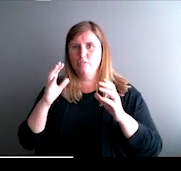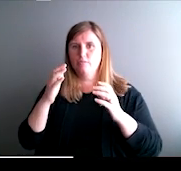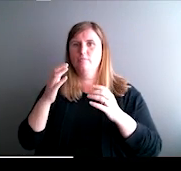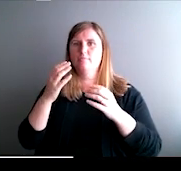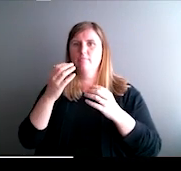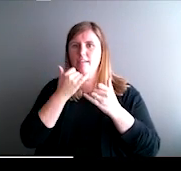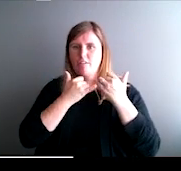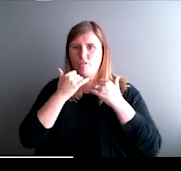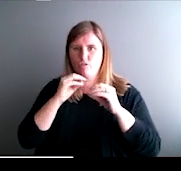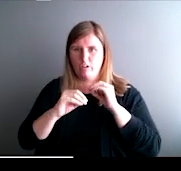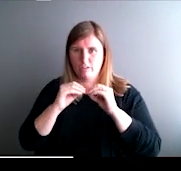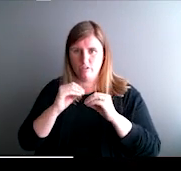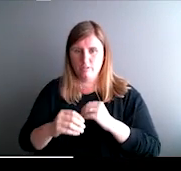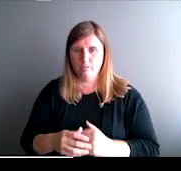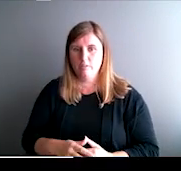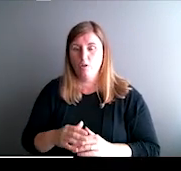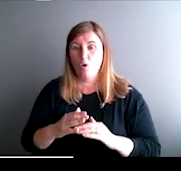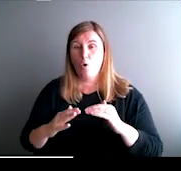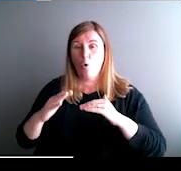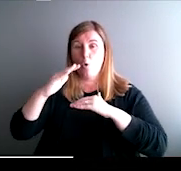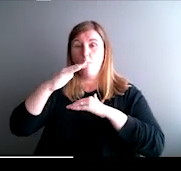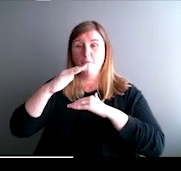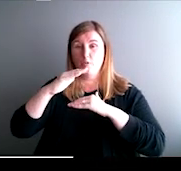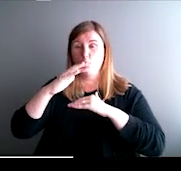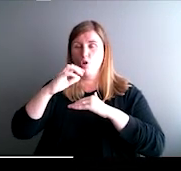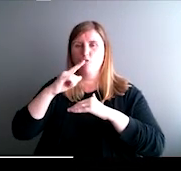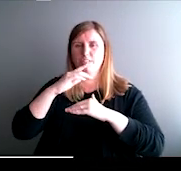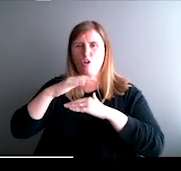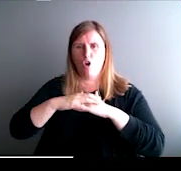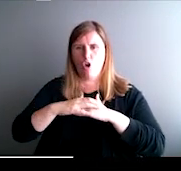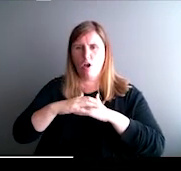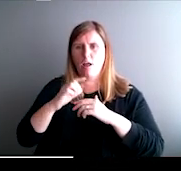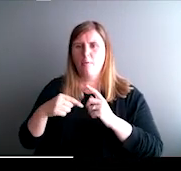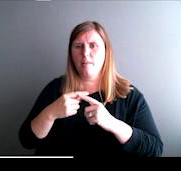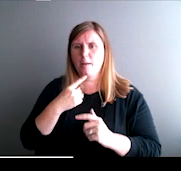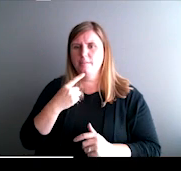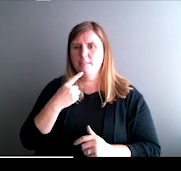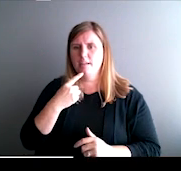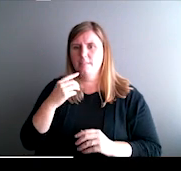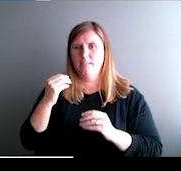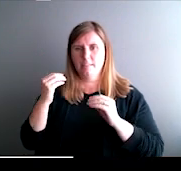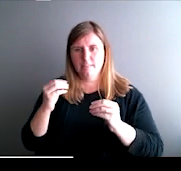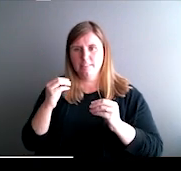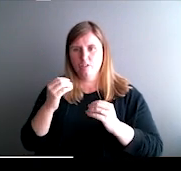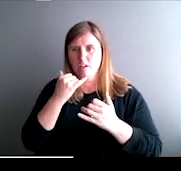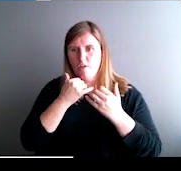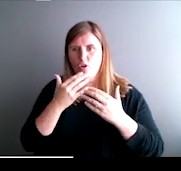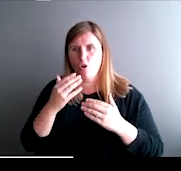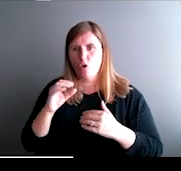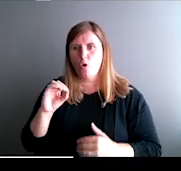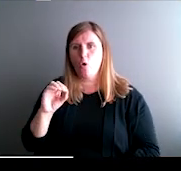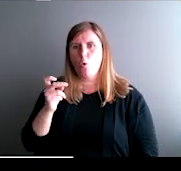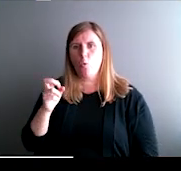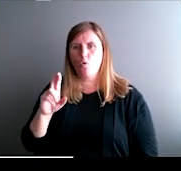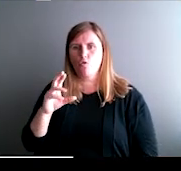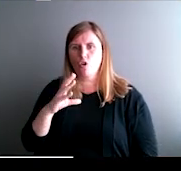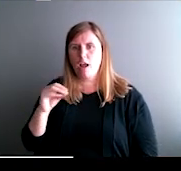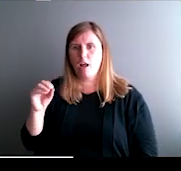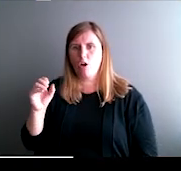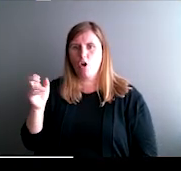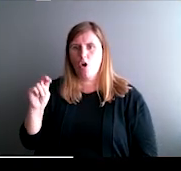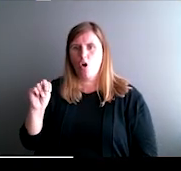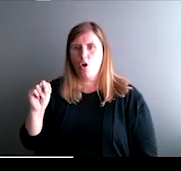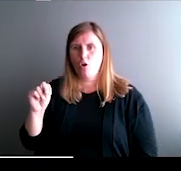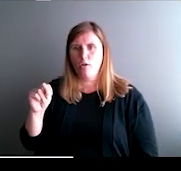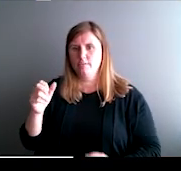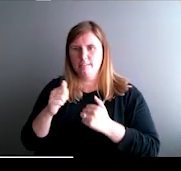example of over the book, but the student said on the book, I would then errorlessly teach over and on. I would do them